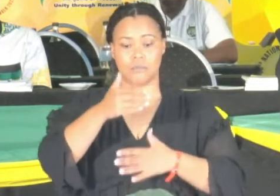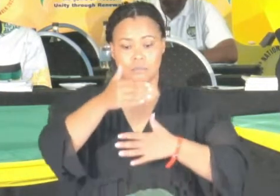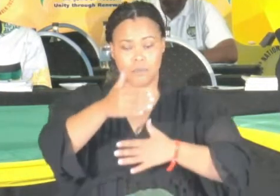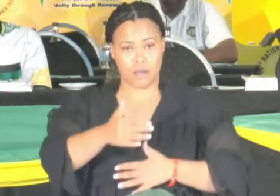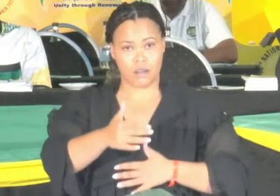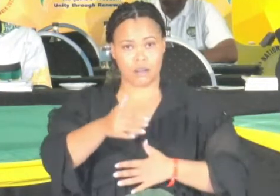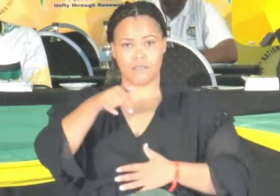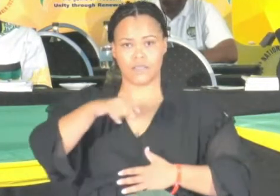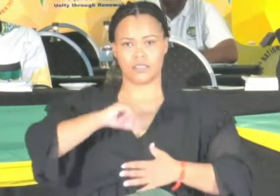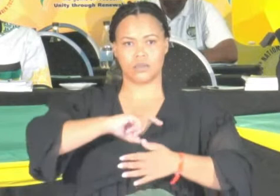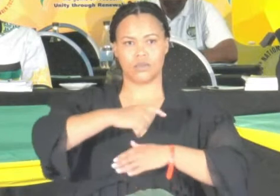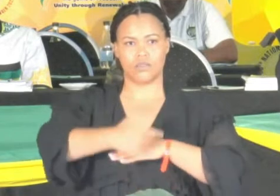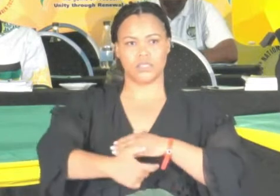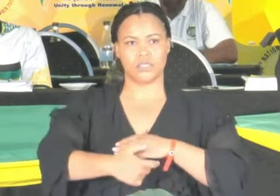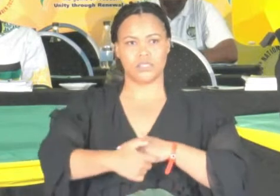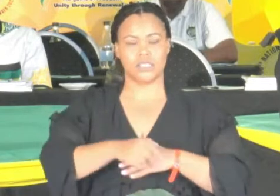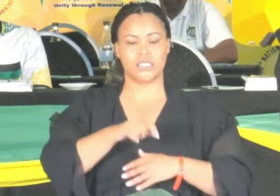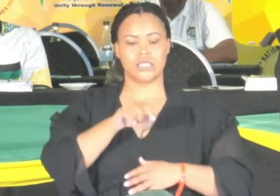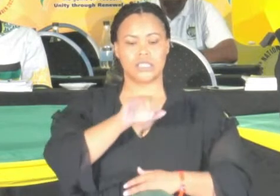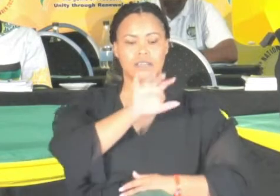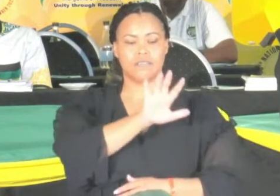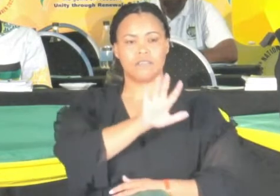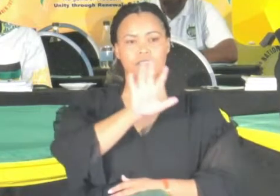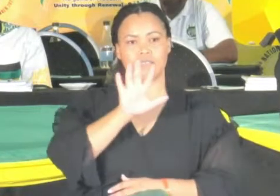this conference, the 55th